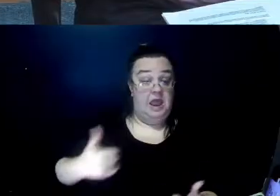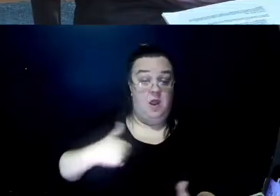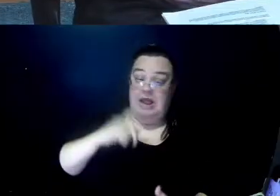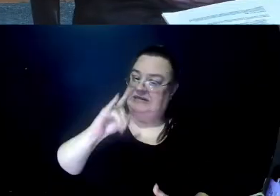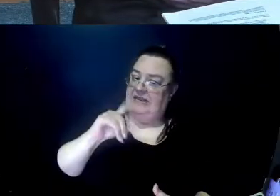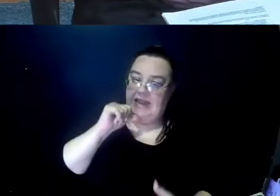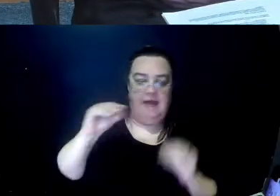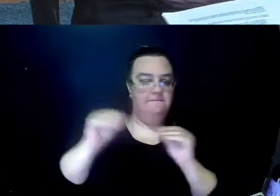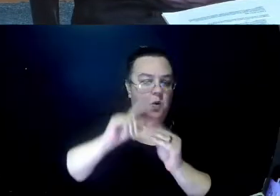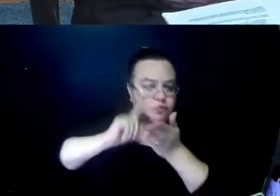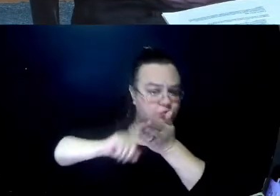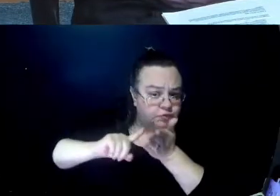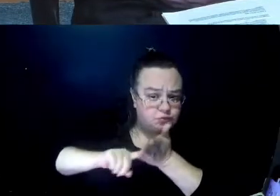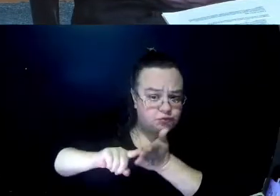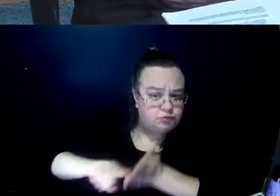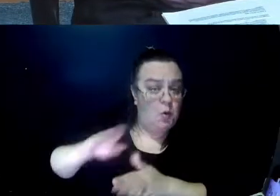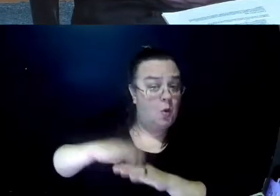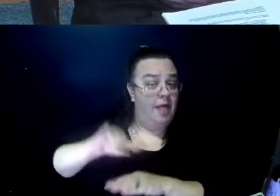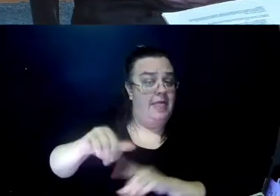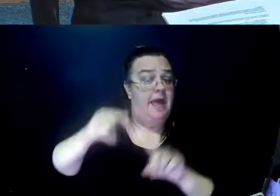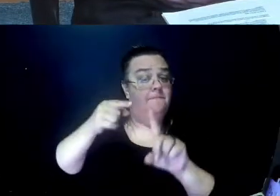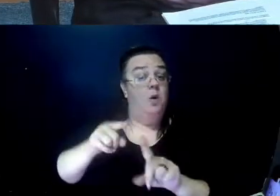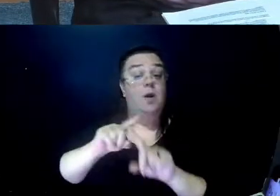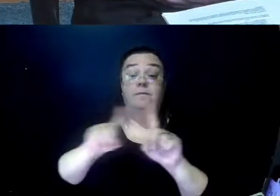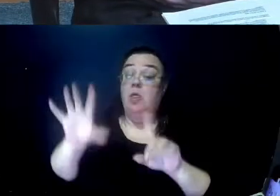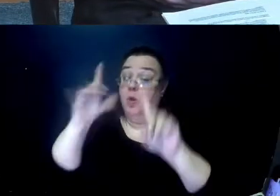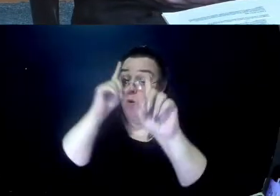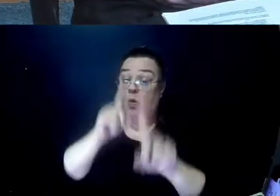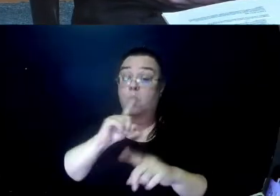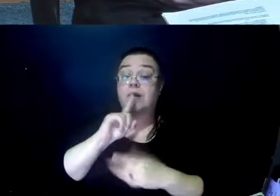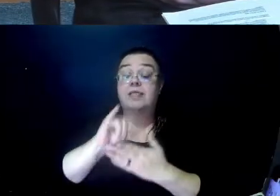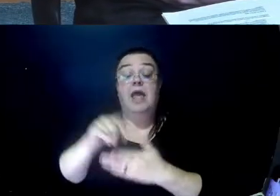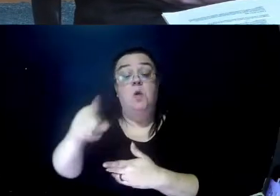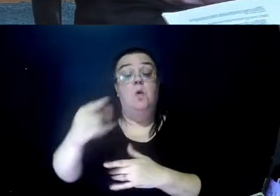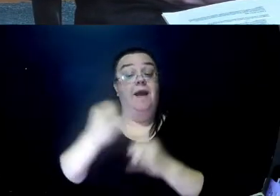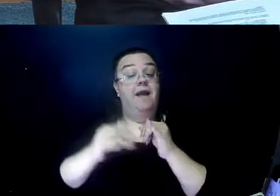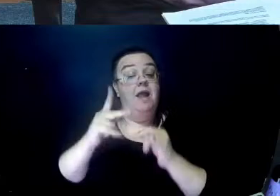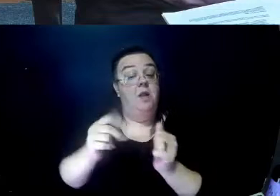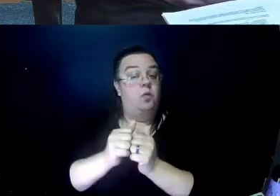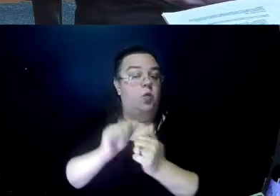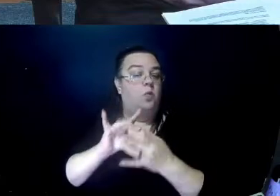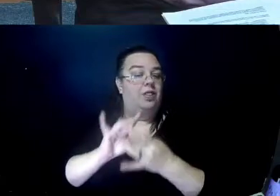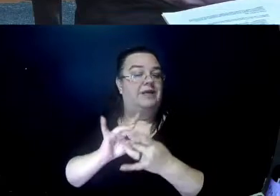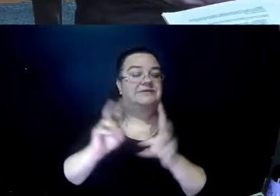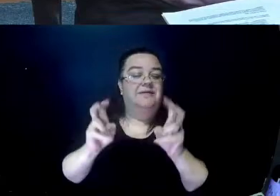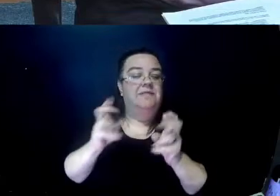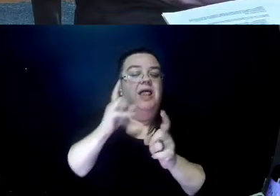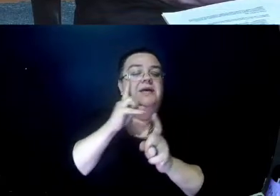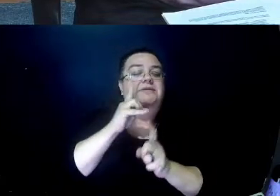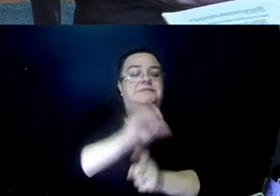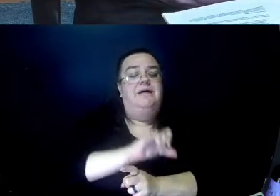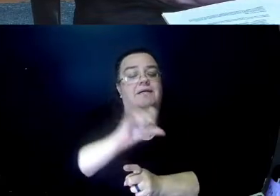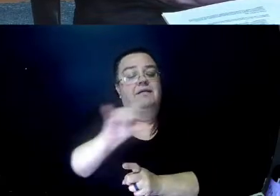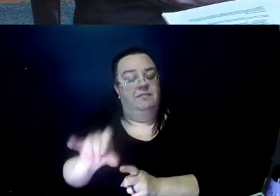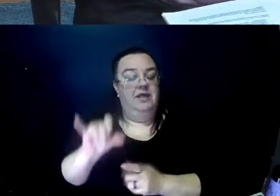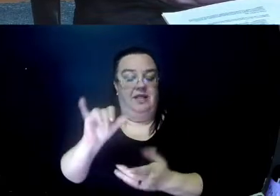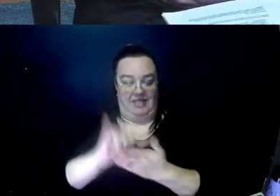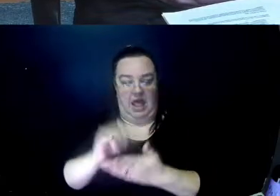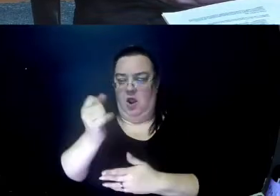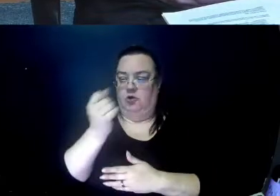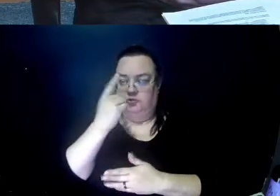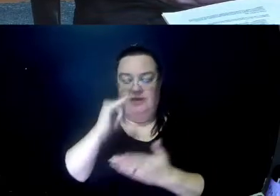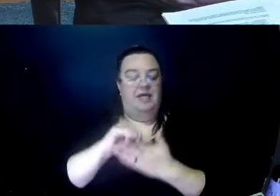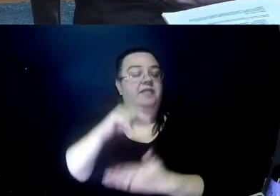that point. But the goal is that you end up with a relationship, something like that, where it's understood that they're going to